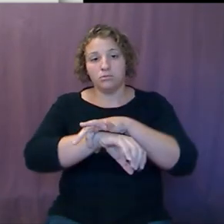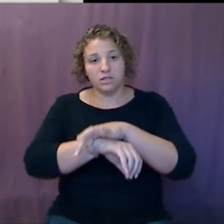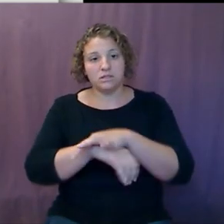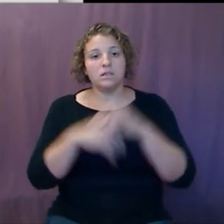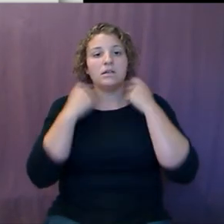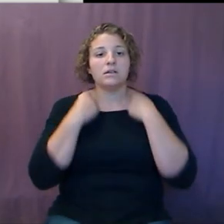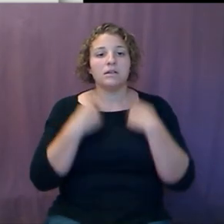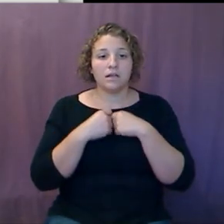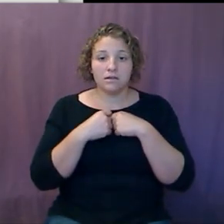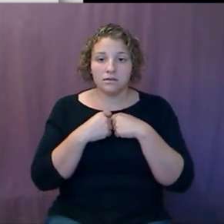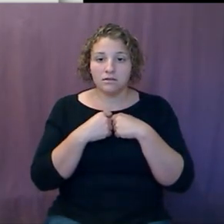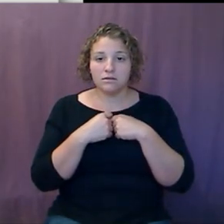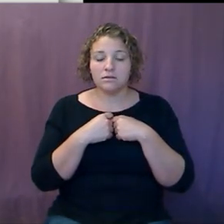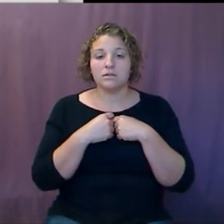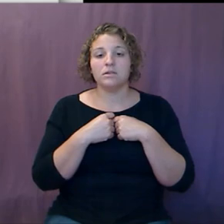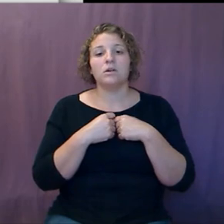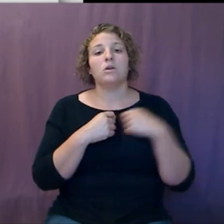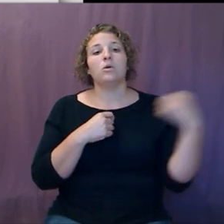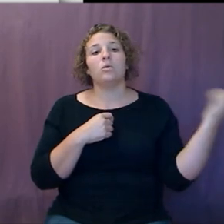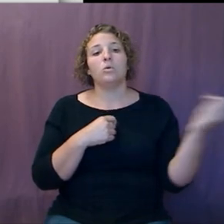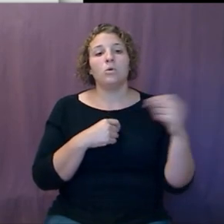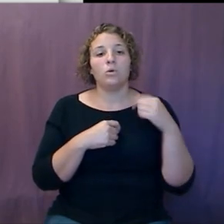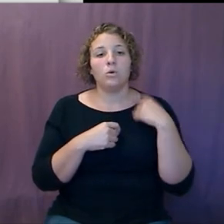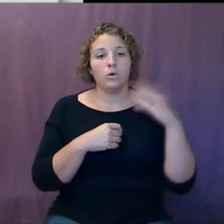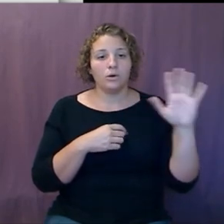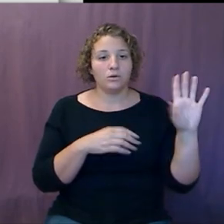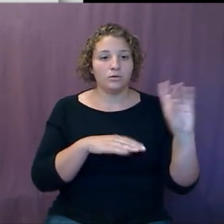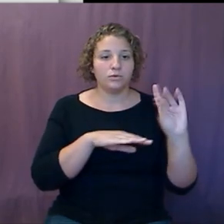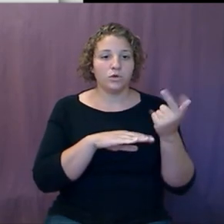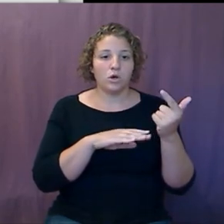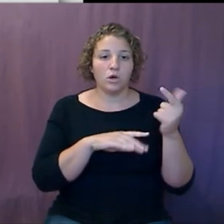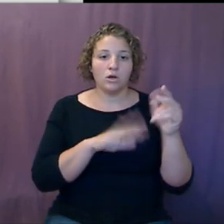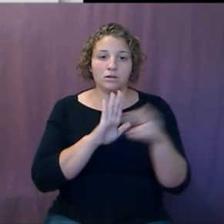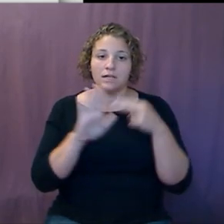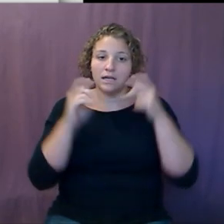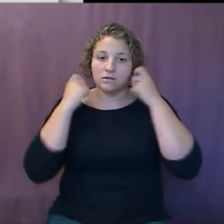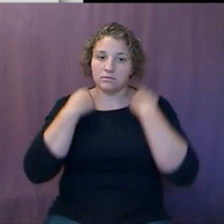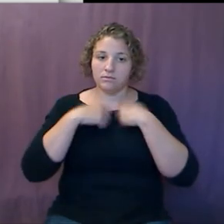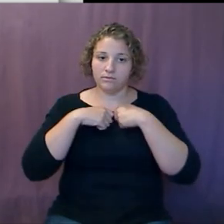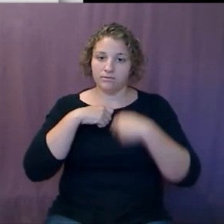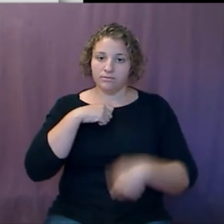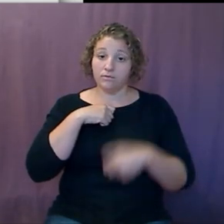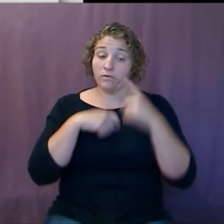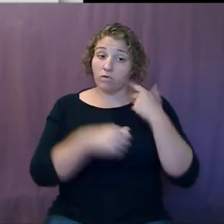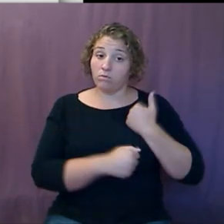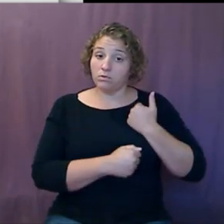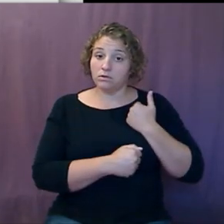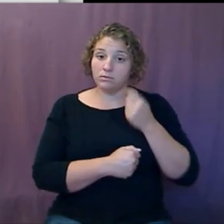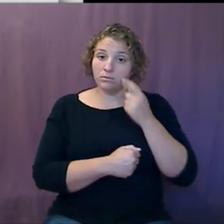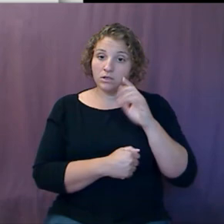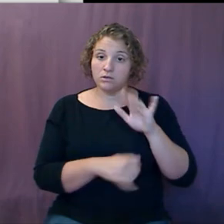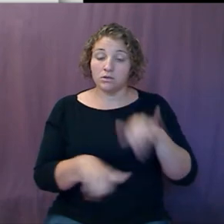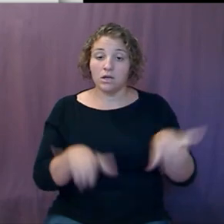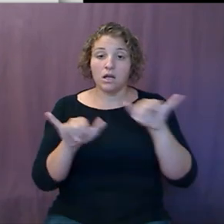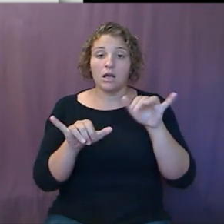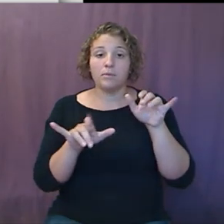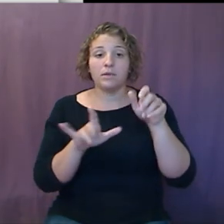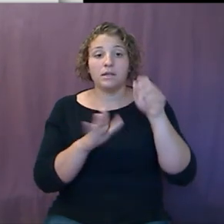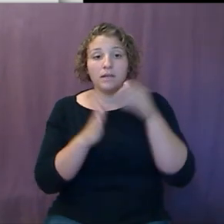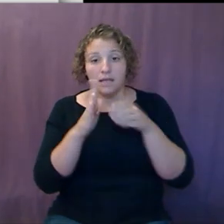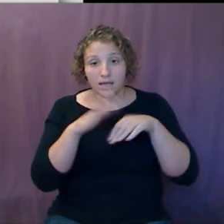such as bracelets or even dog tags for nearly two decades the military has been using the common access cards for both physical and system